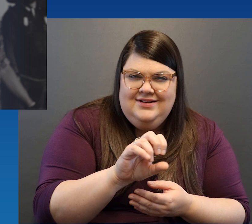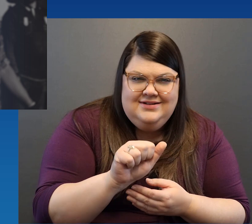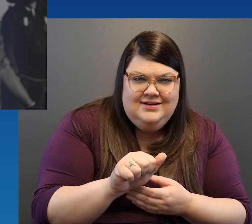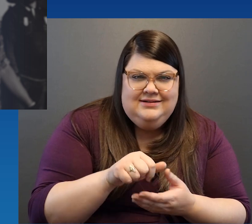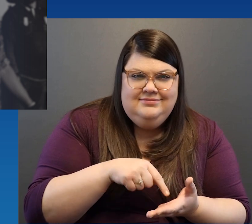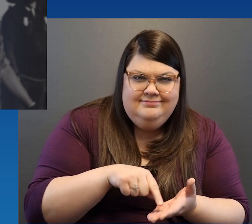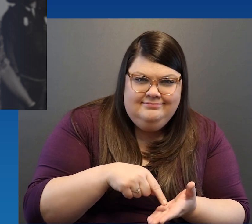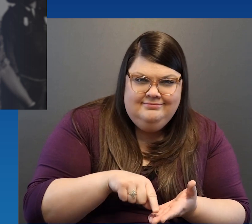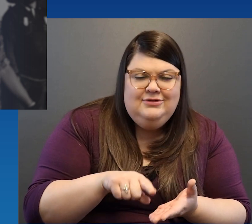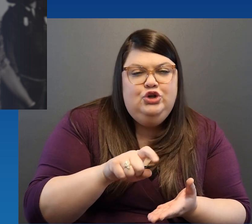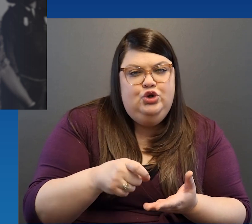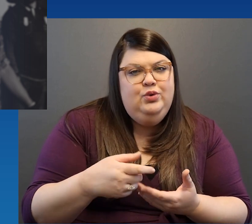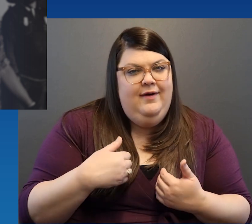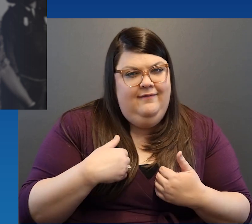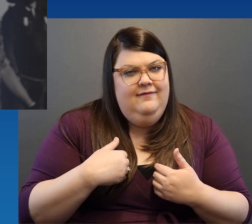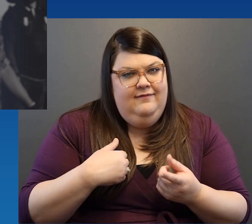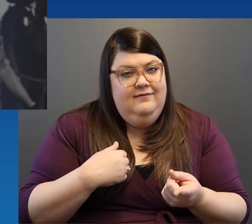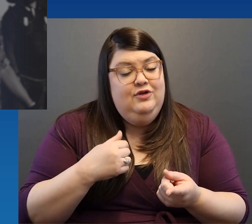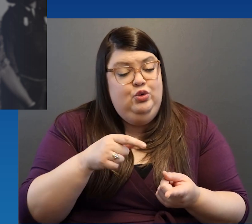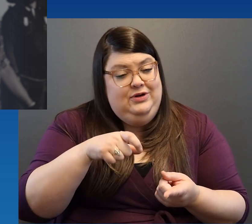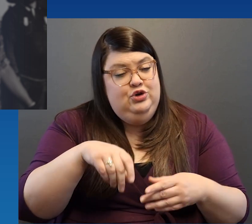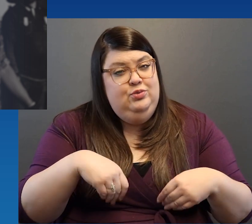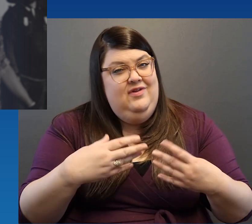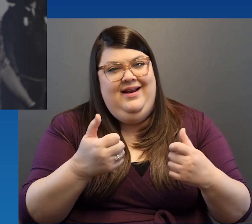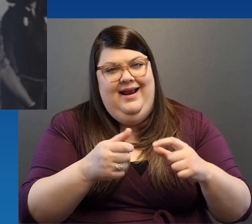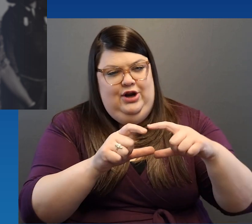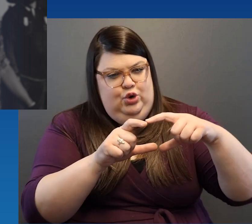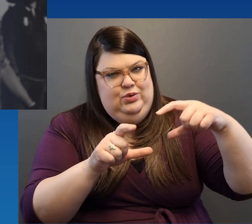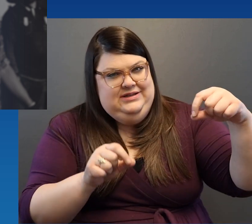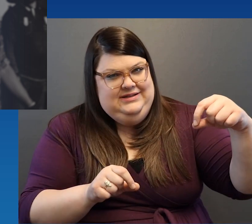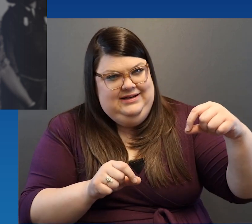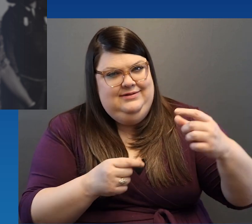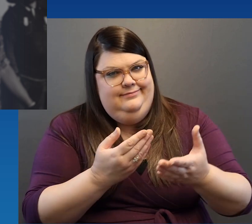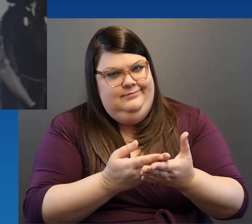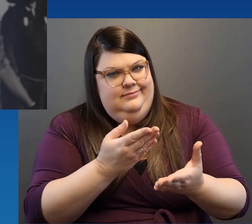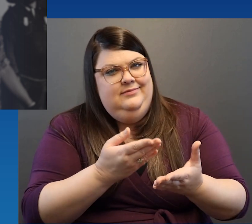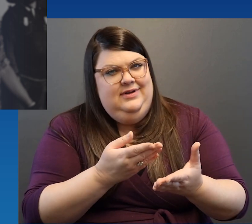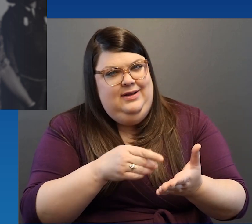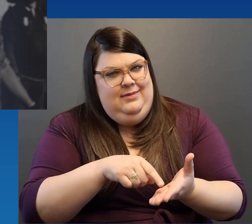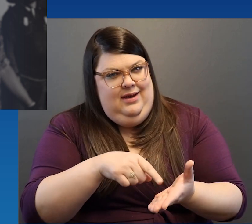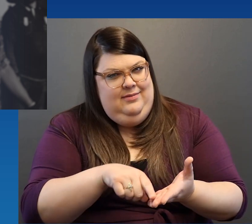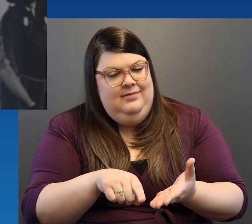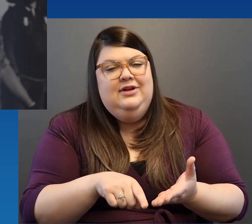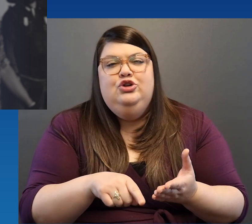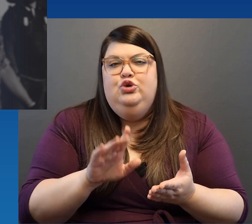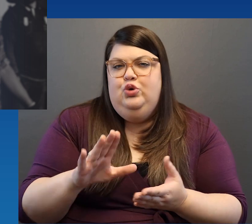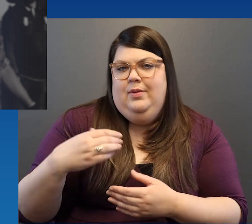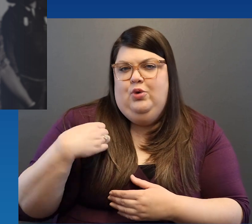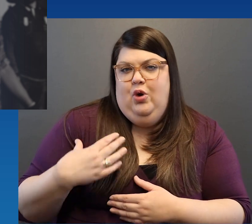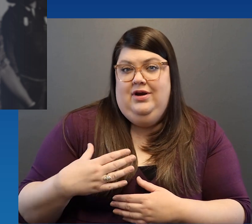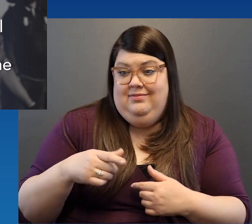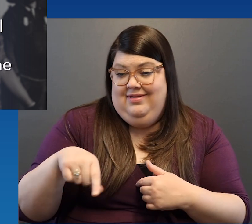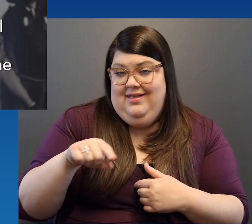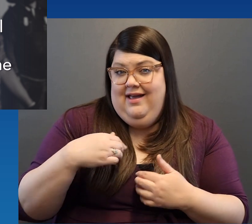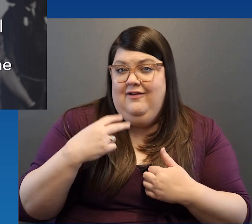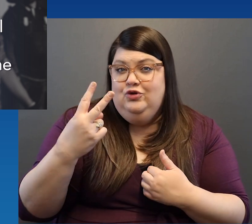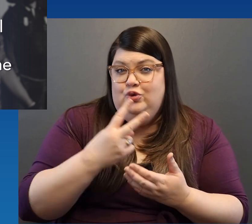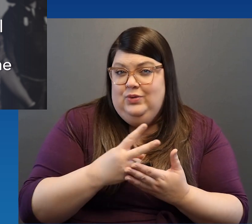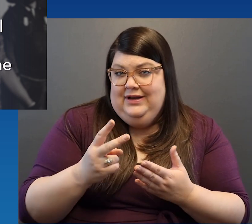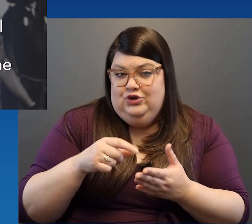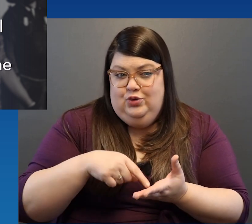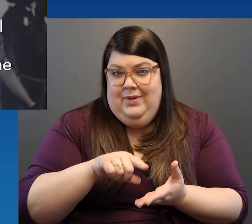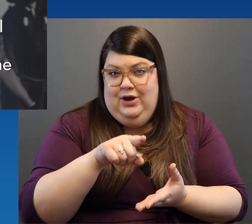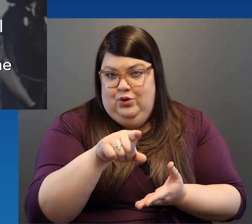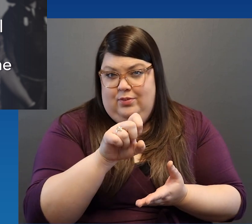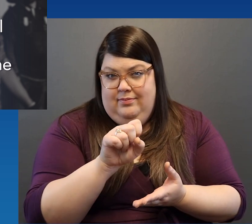acquired. You will need to provide any receipts to your employer. Your employer has 2 weeks to reimburse you. Be sure to